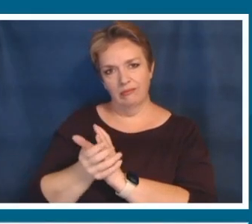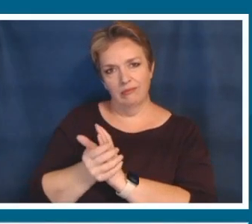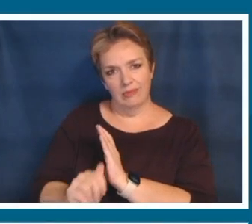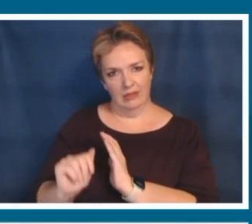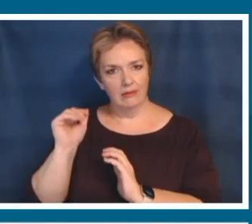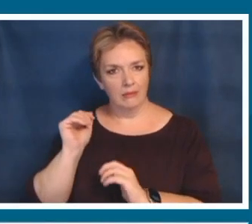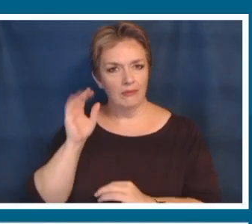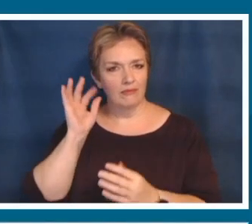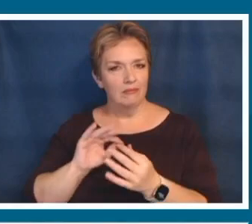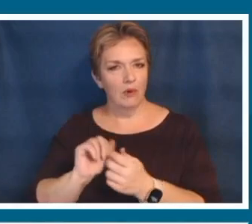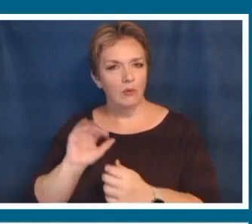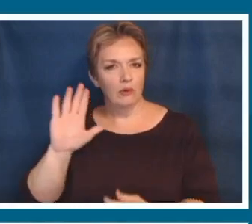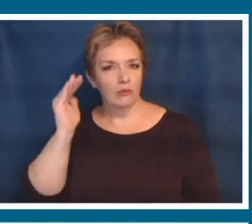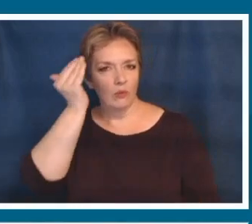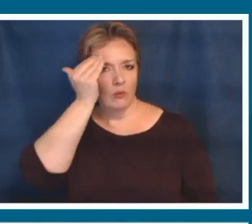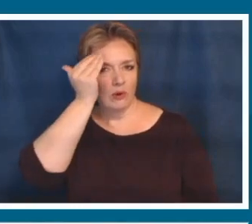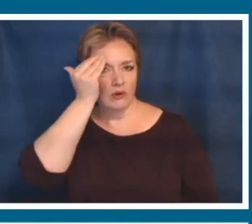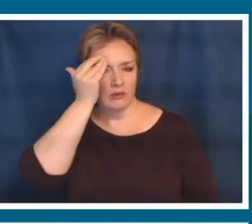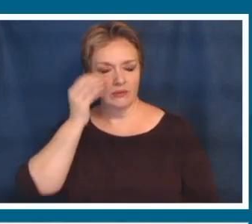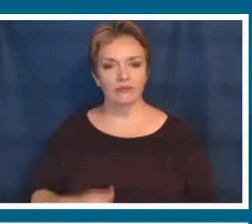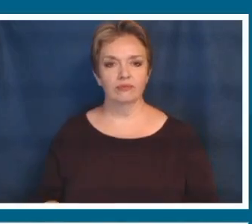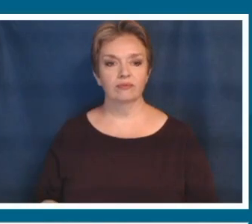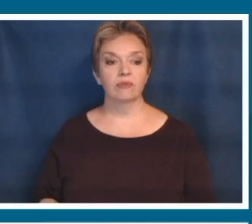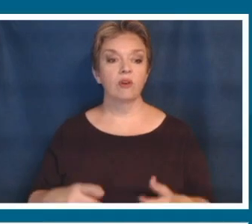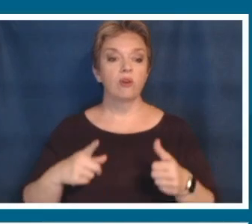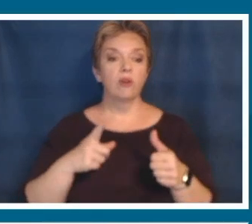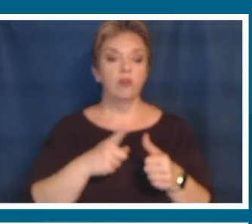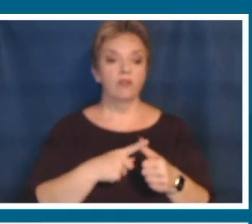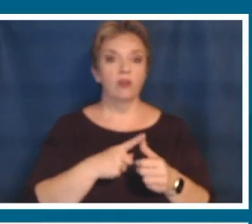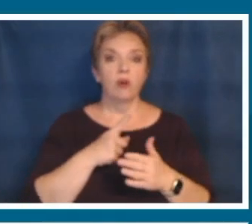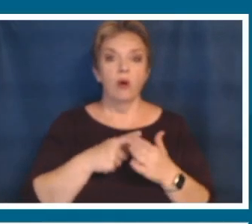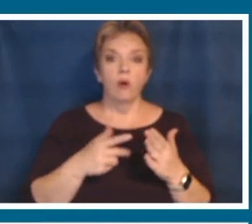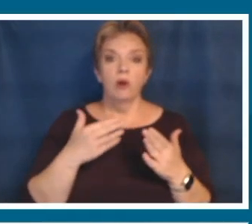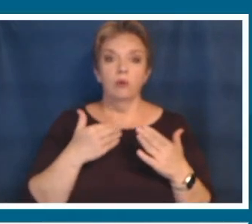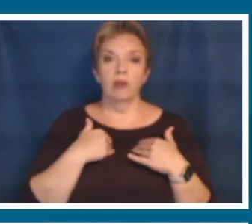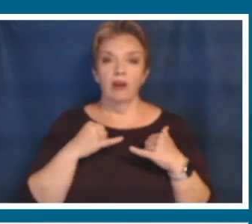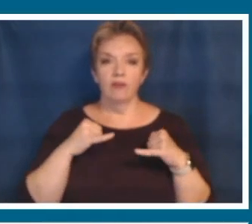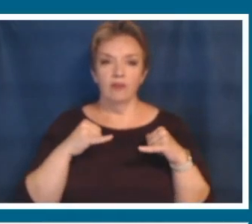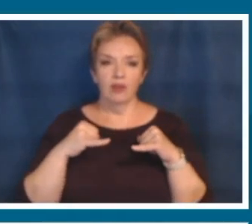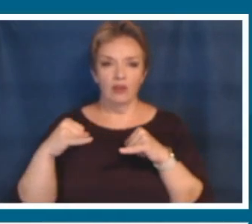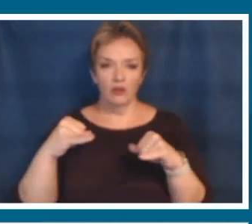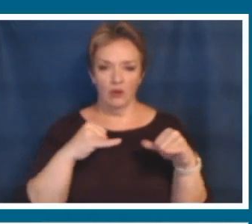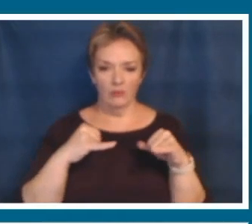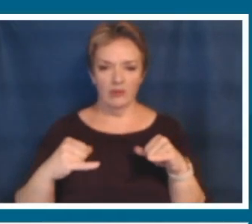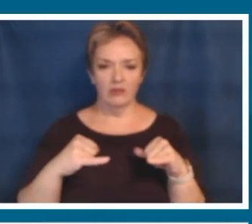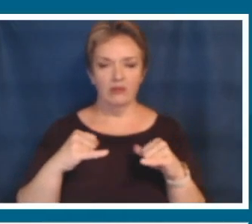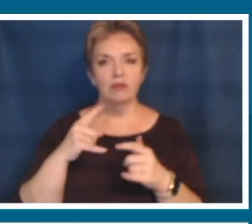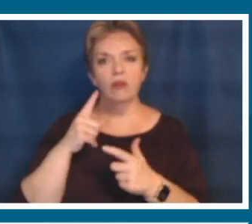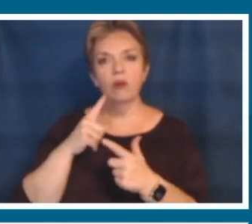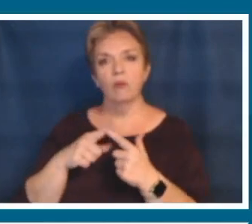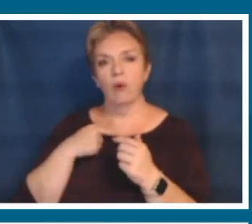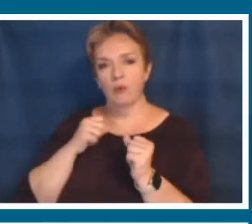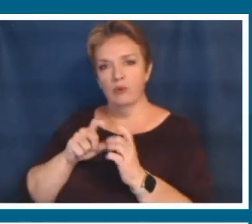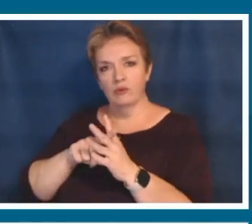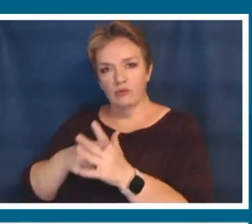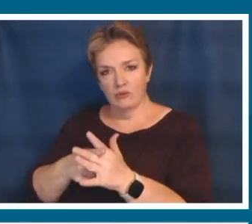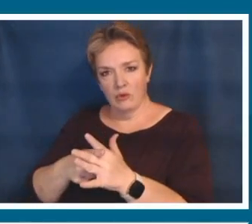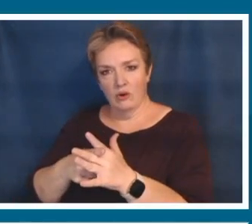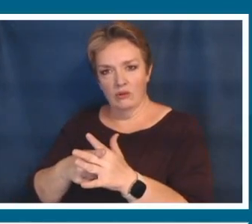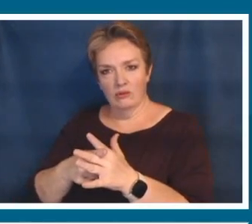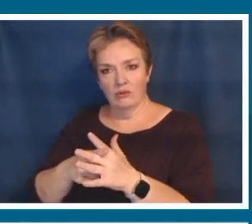can start with, and then how do we expand to others' experiences? So the question with these sources is how do we contextualize